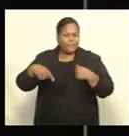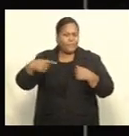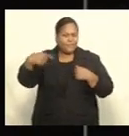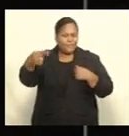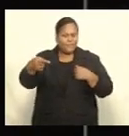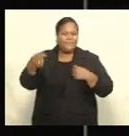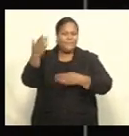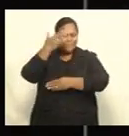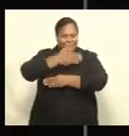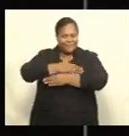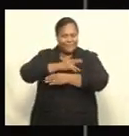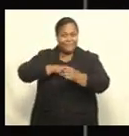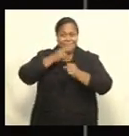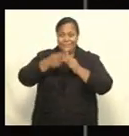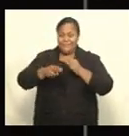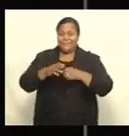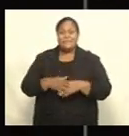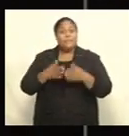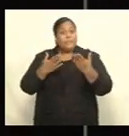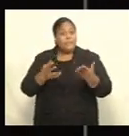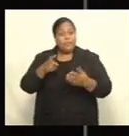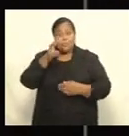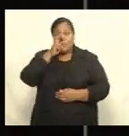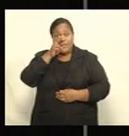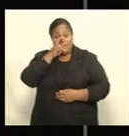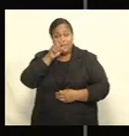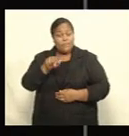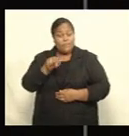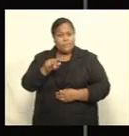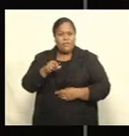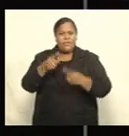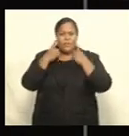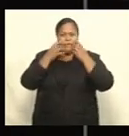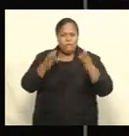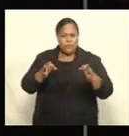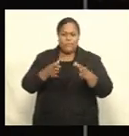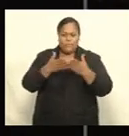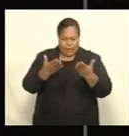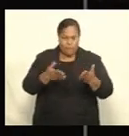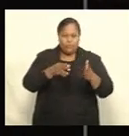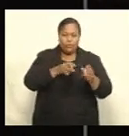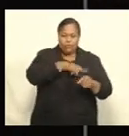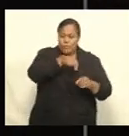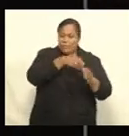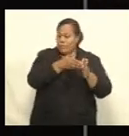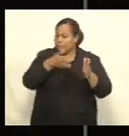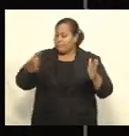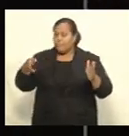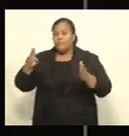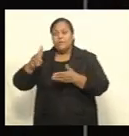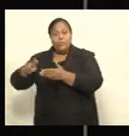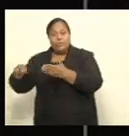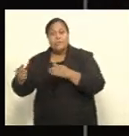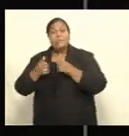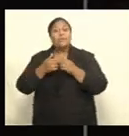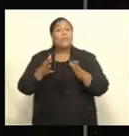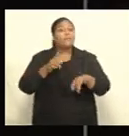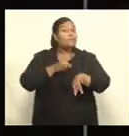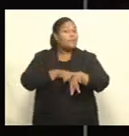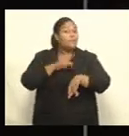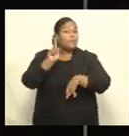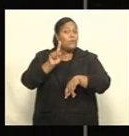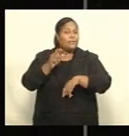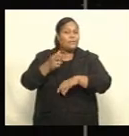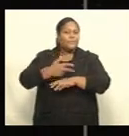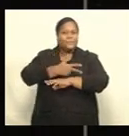our nightly news, and a strict curfew will be imposed along the Suvarnasori corridor starting from 8 o'clock tonight until